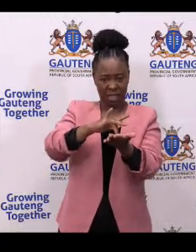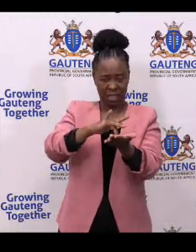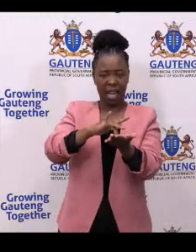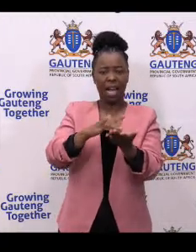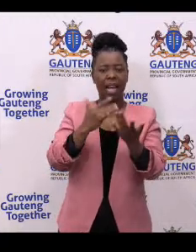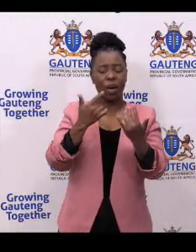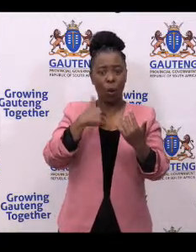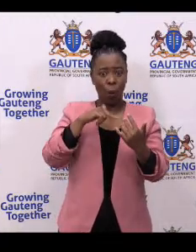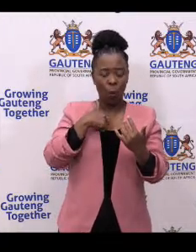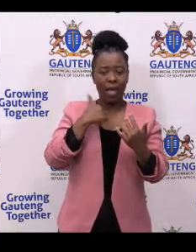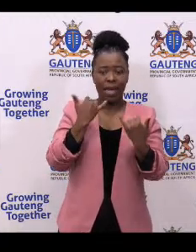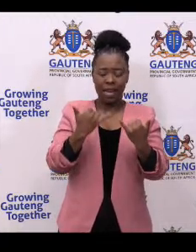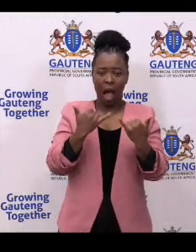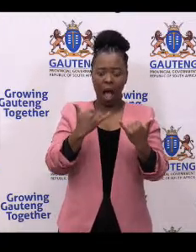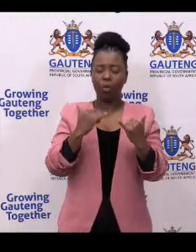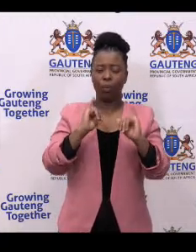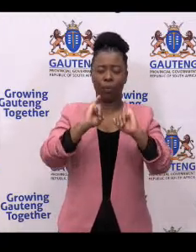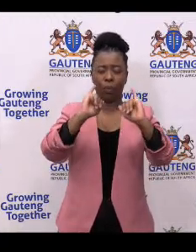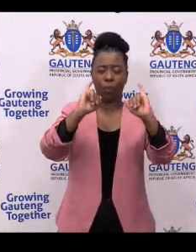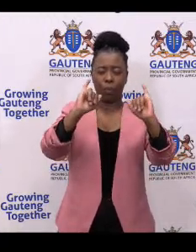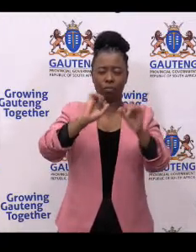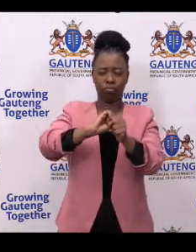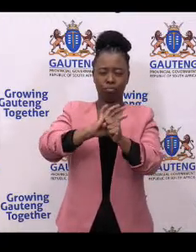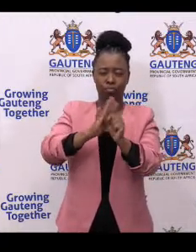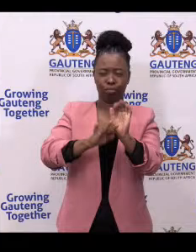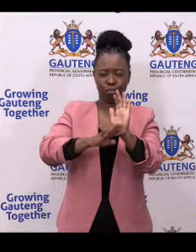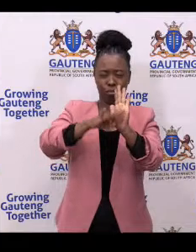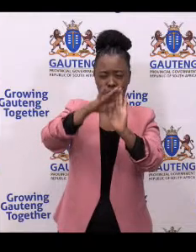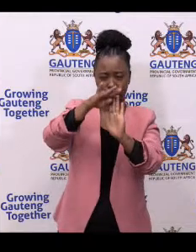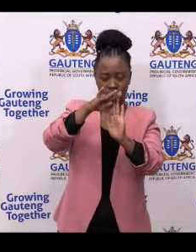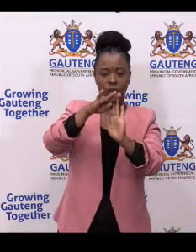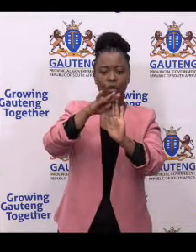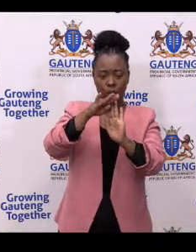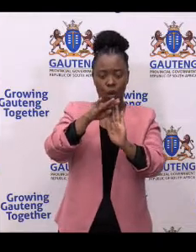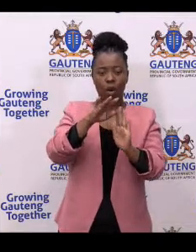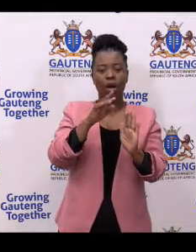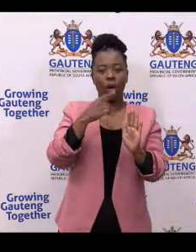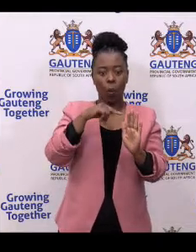of the storm, and 36 or so